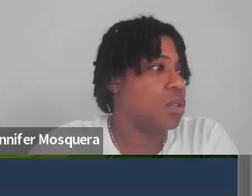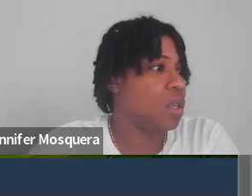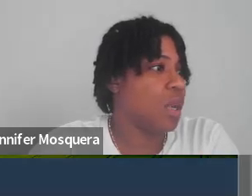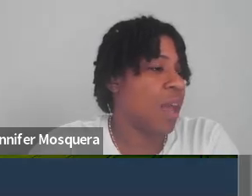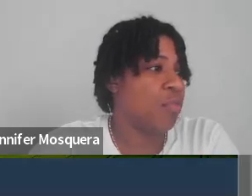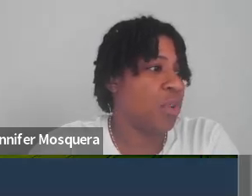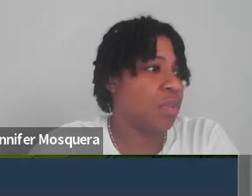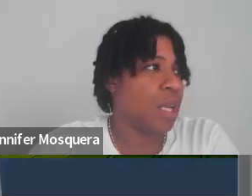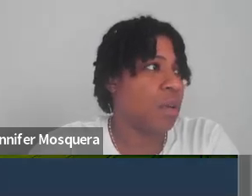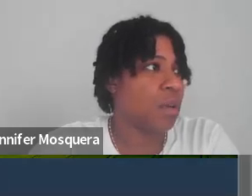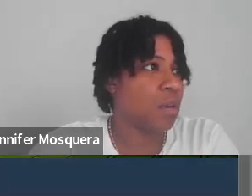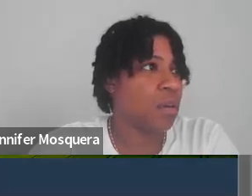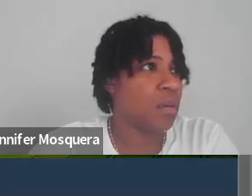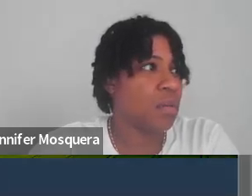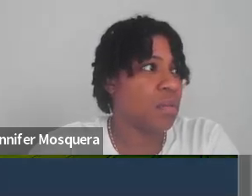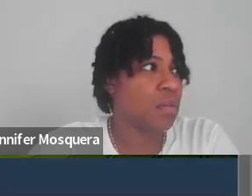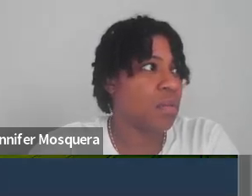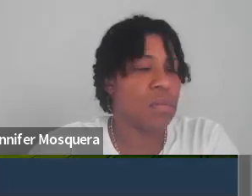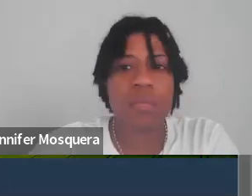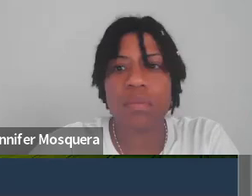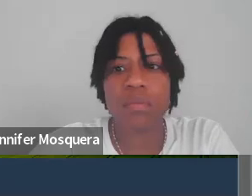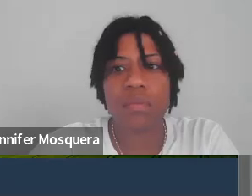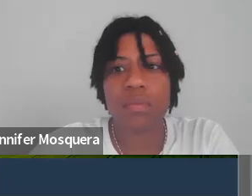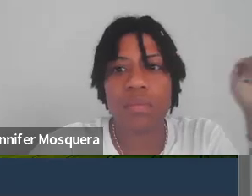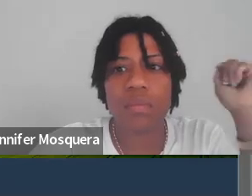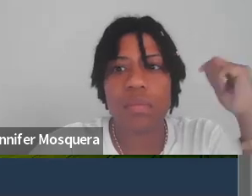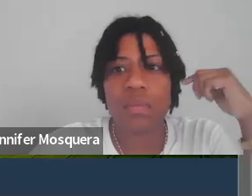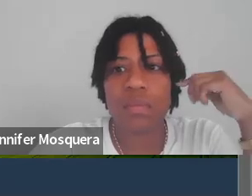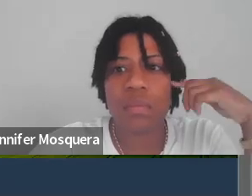And you should have print right here.